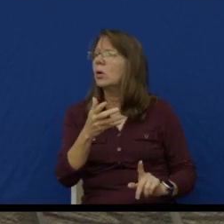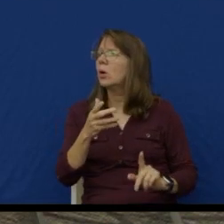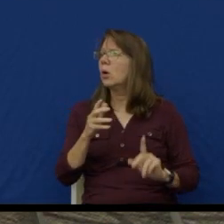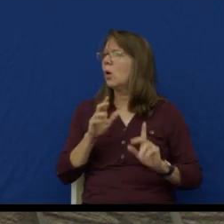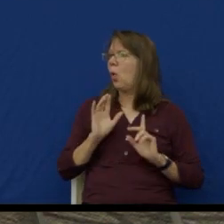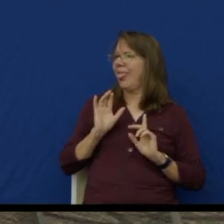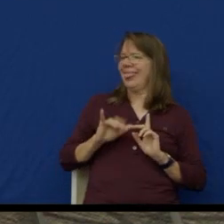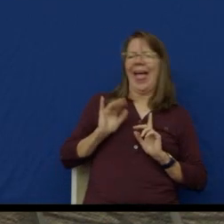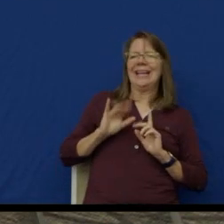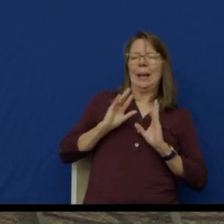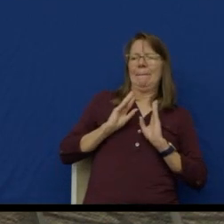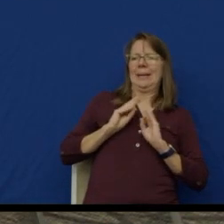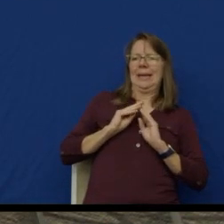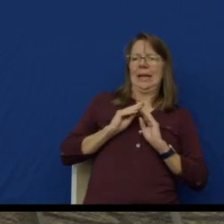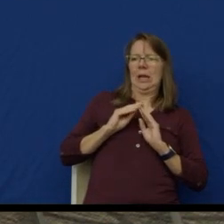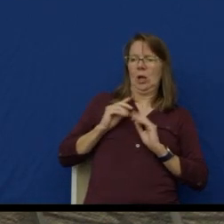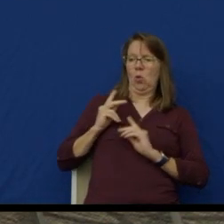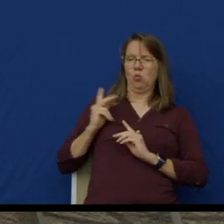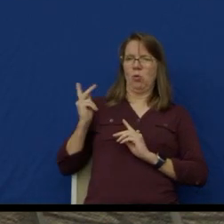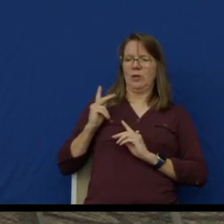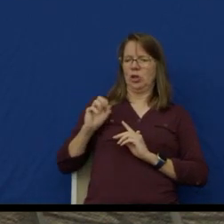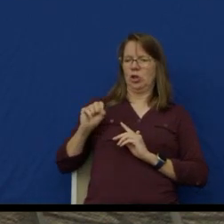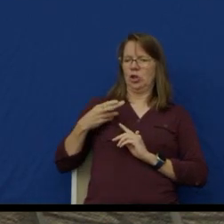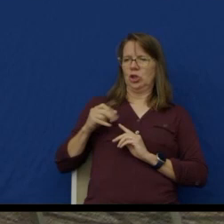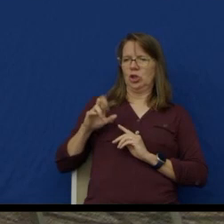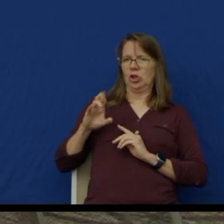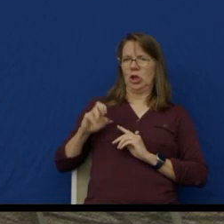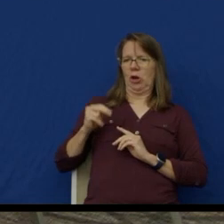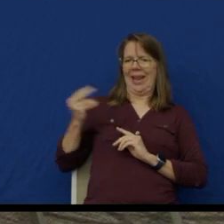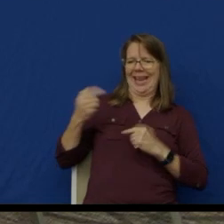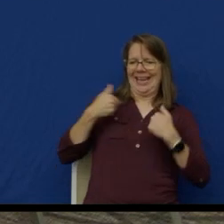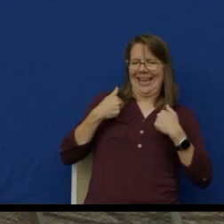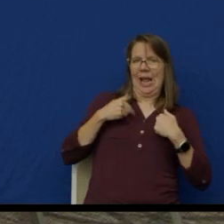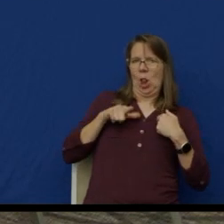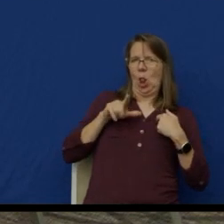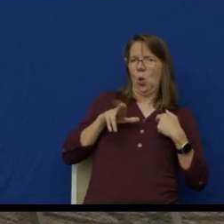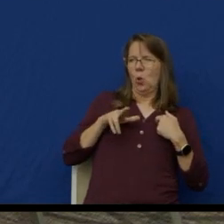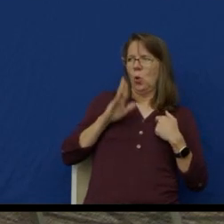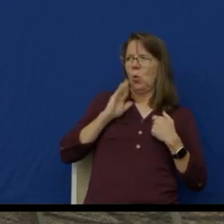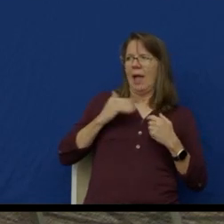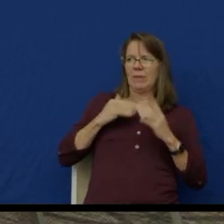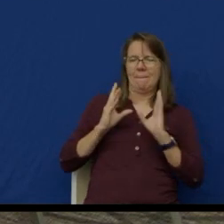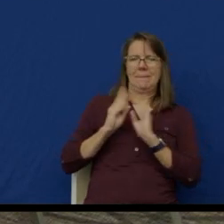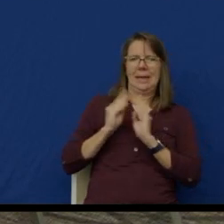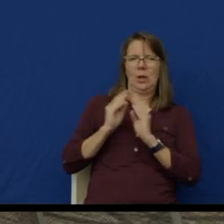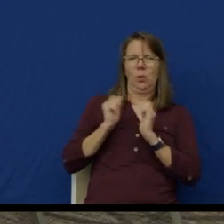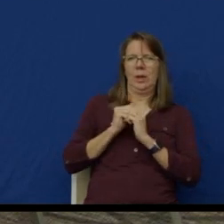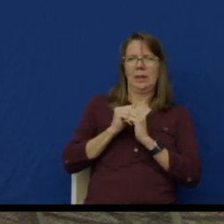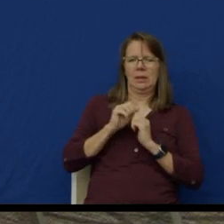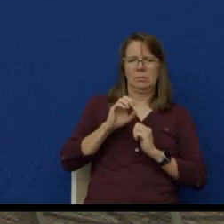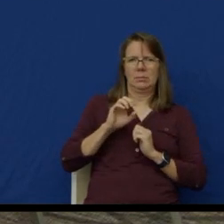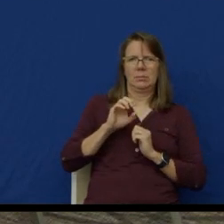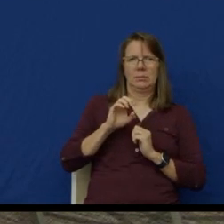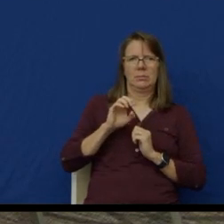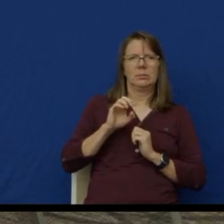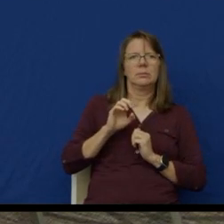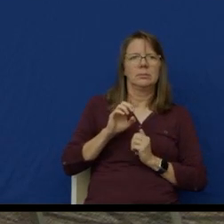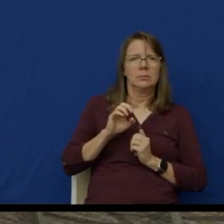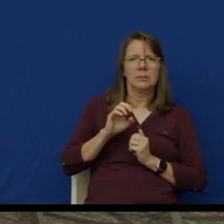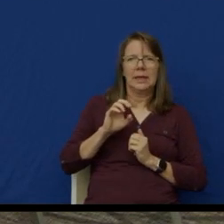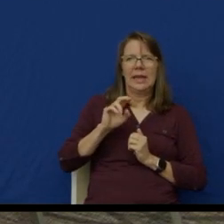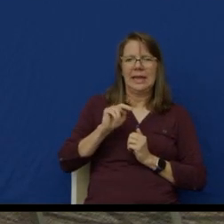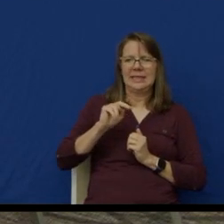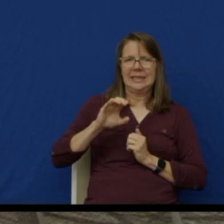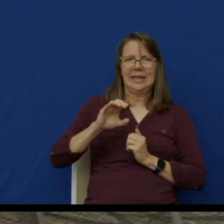Young. was a meeting that Sharon and I are having with the chair and Okay. vice chair of EPSB. I got you, okay. And CPE, I think, is at the table. Yes. Yes.